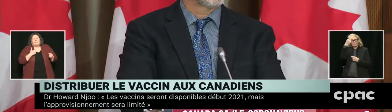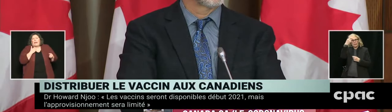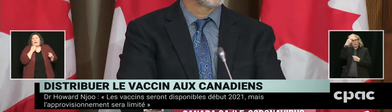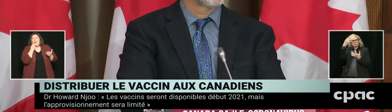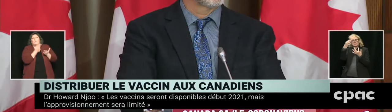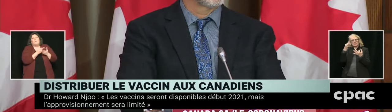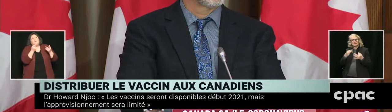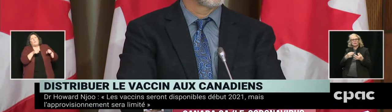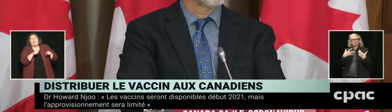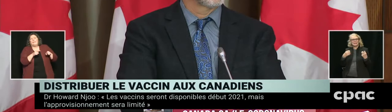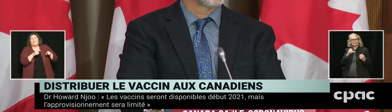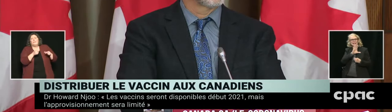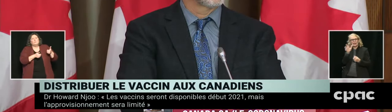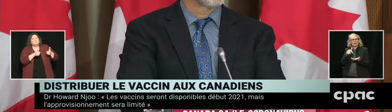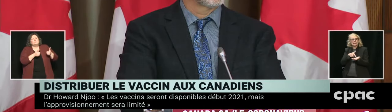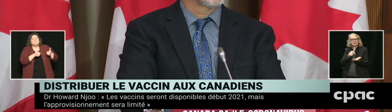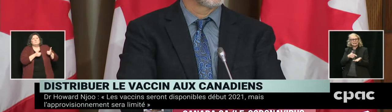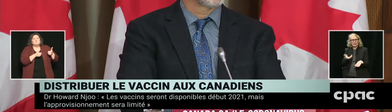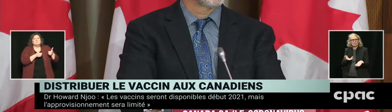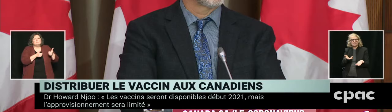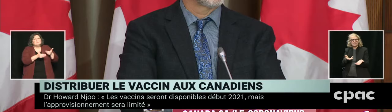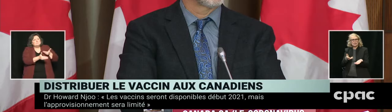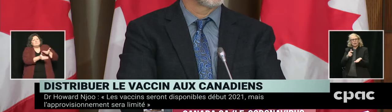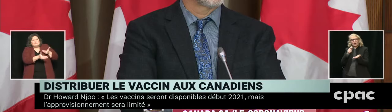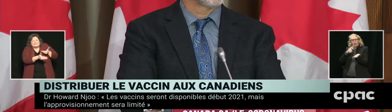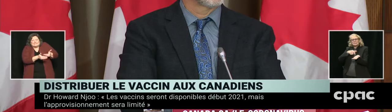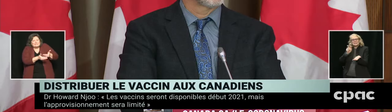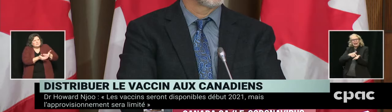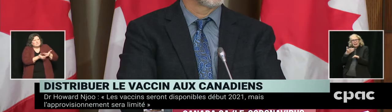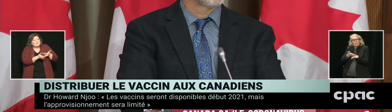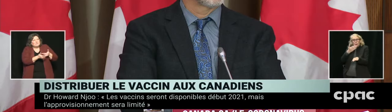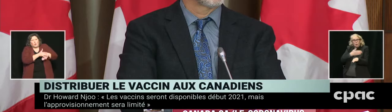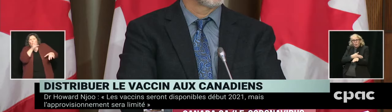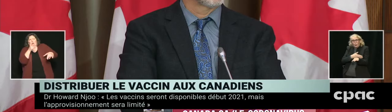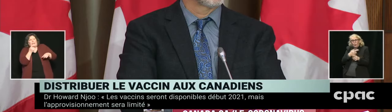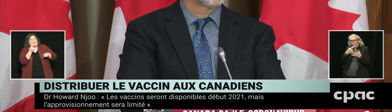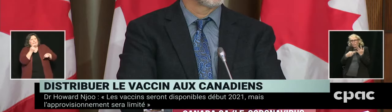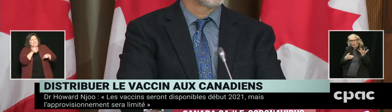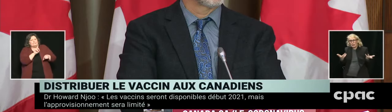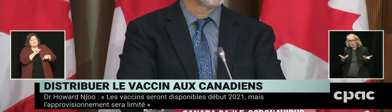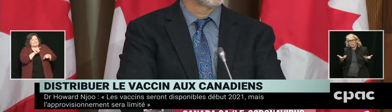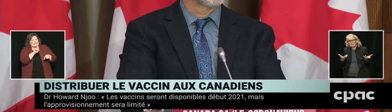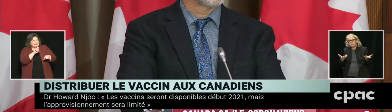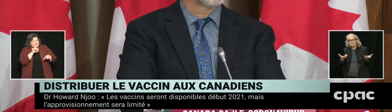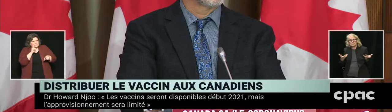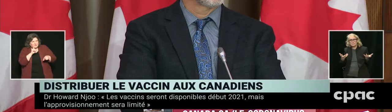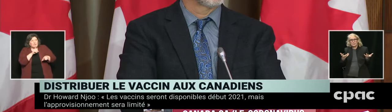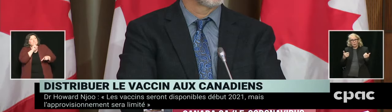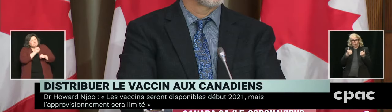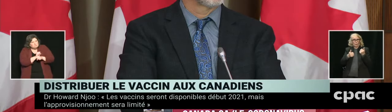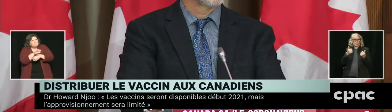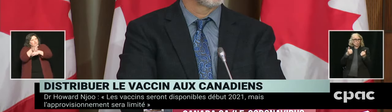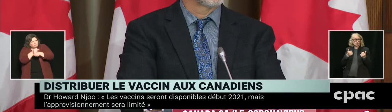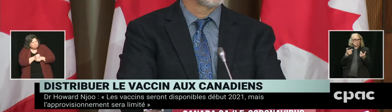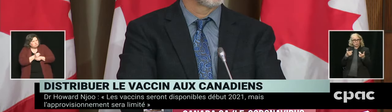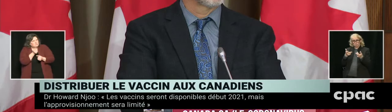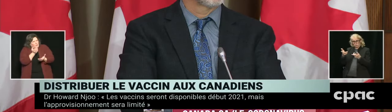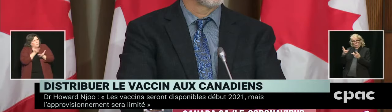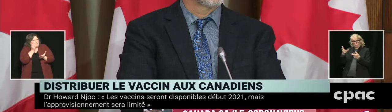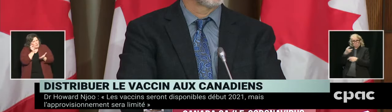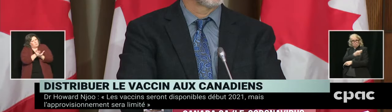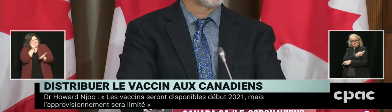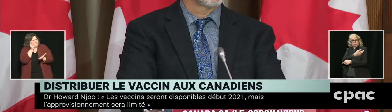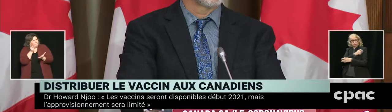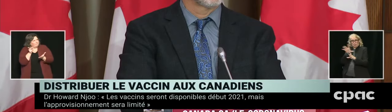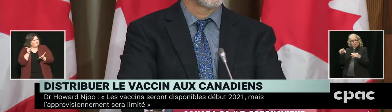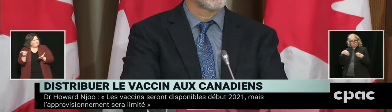approval? What is the earliest date that any of these first three candidates could conceivably be approved?